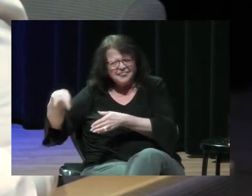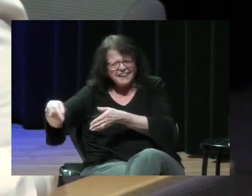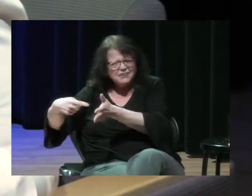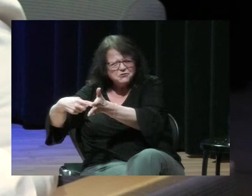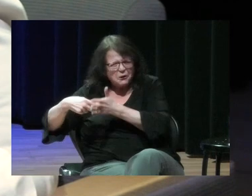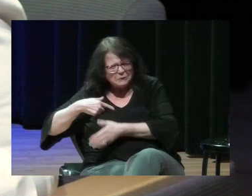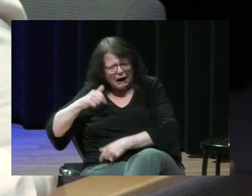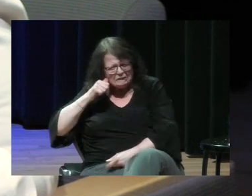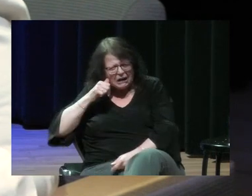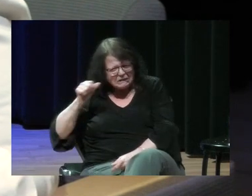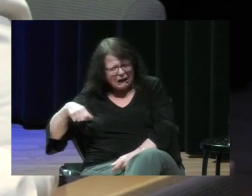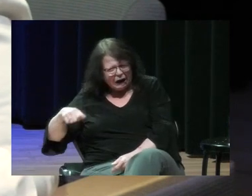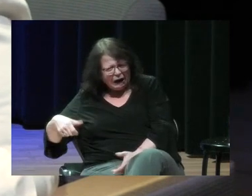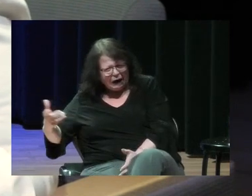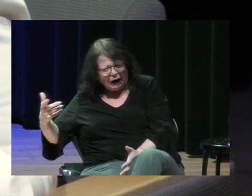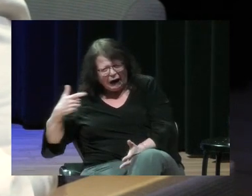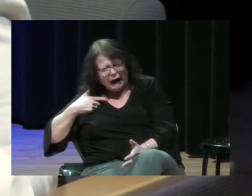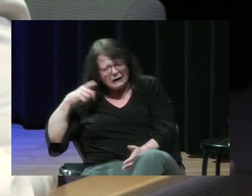are doing our own thing.